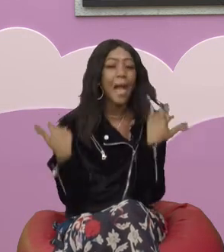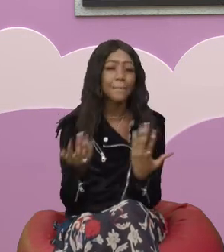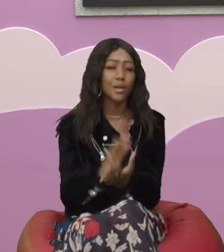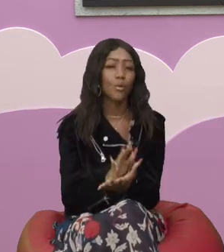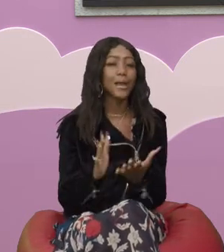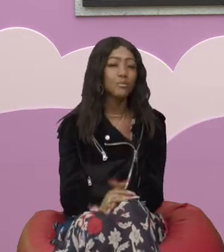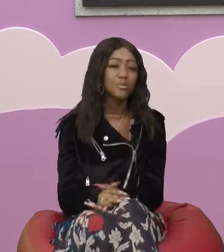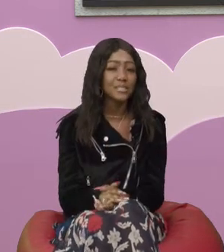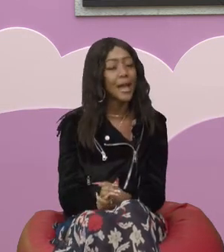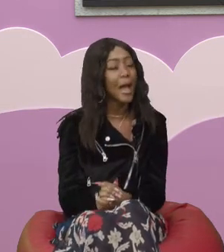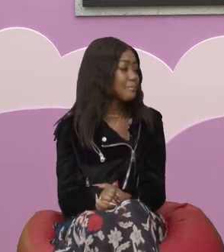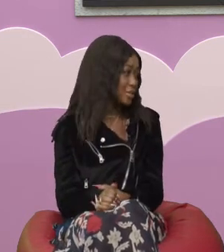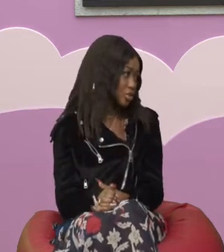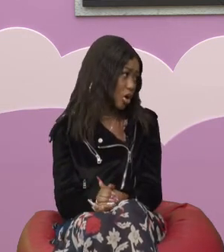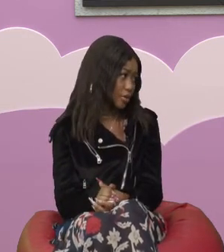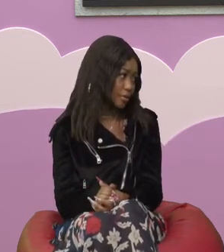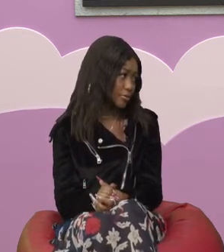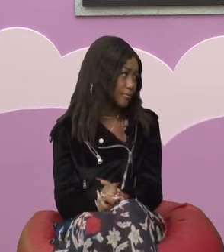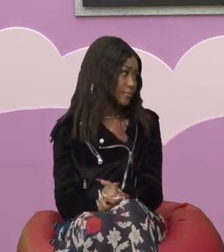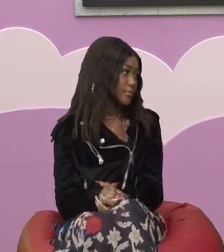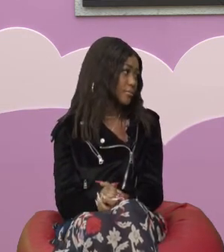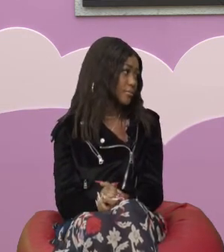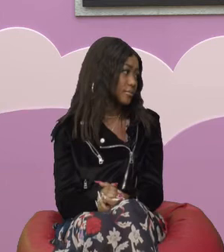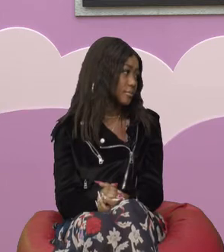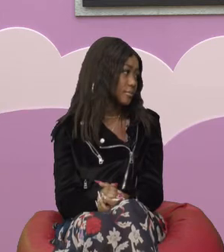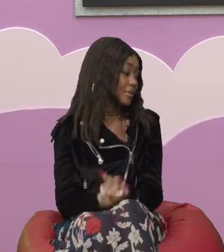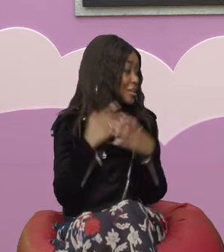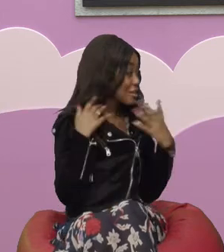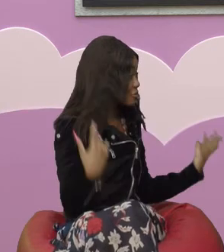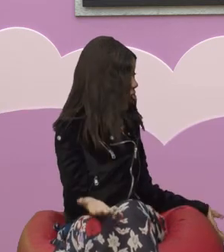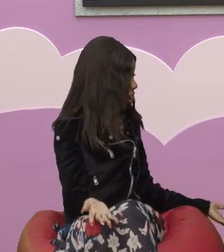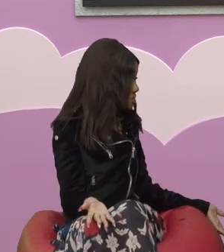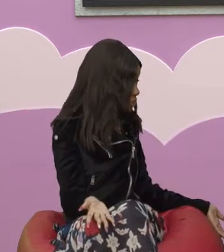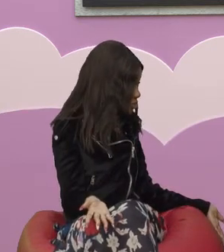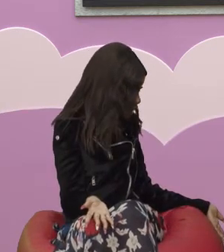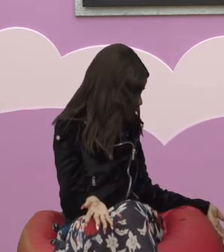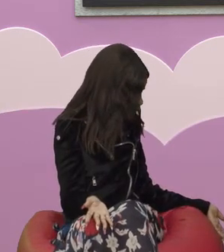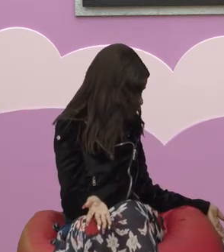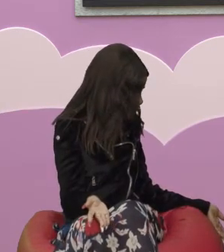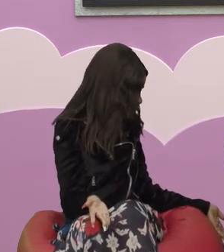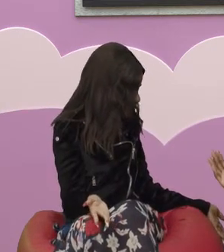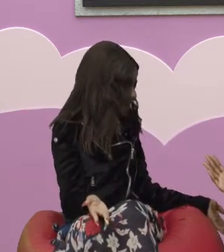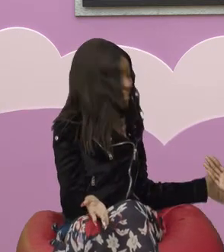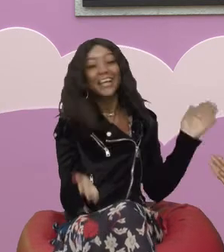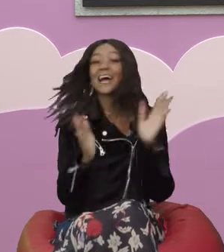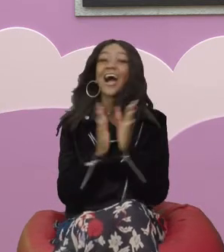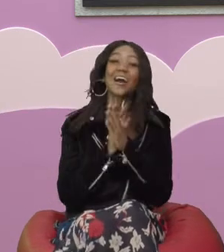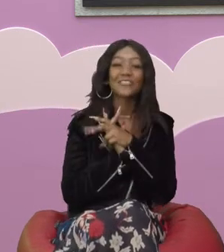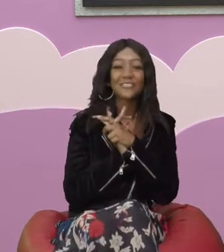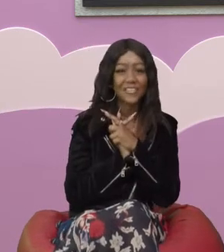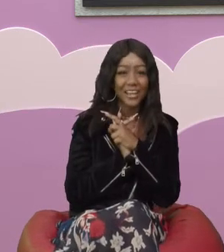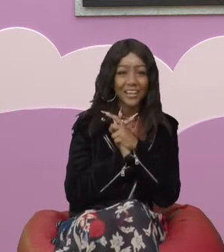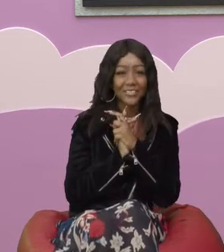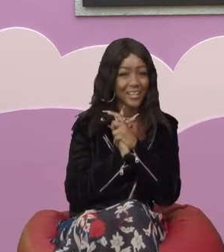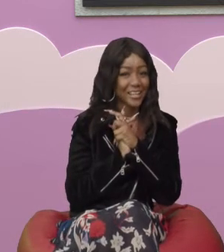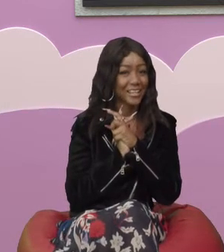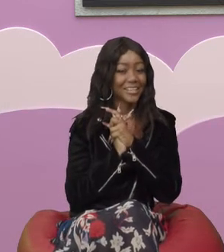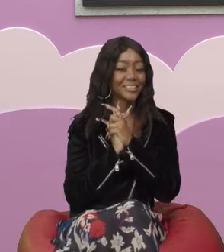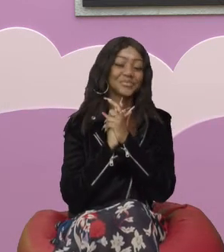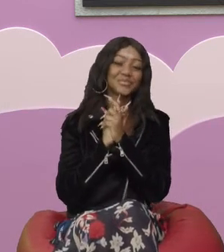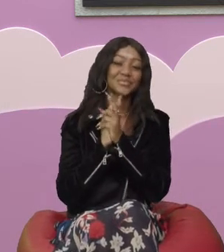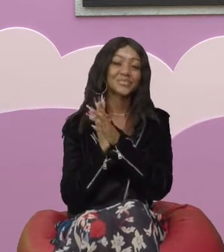happy. Why can't we sing a happy song? Okay, what song do you want to sing? If you're happy and you know it? Yes, my